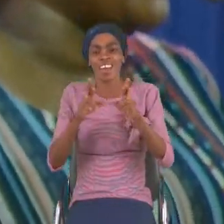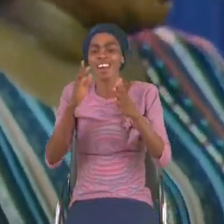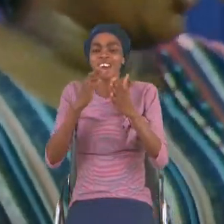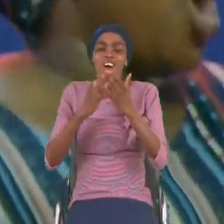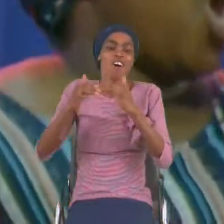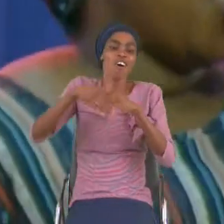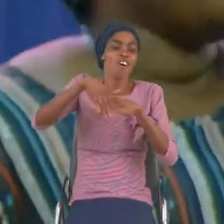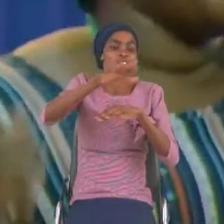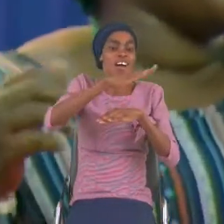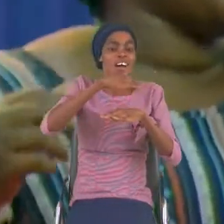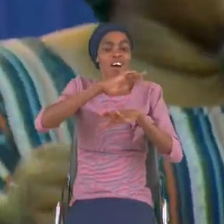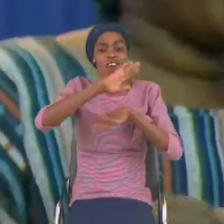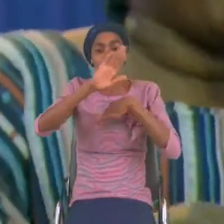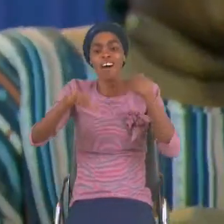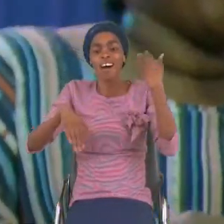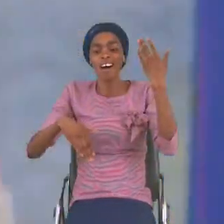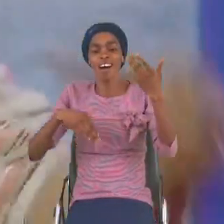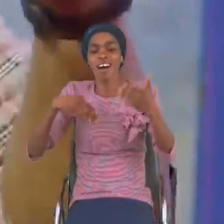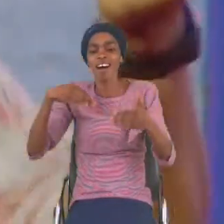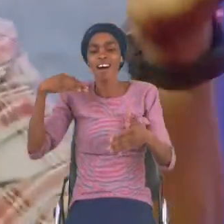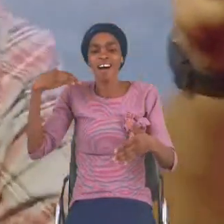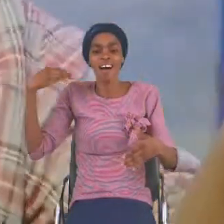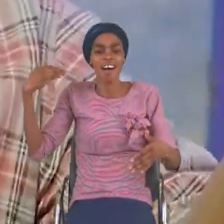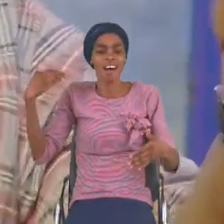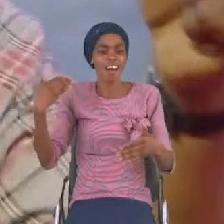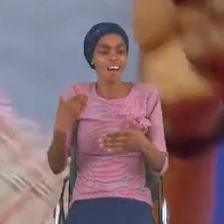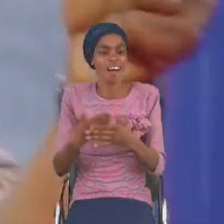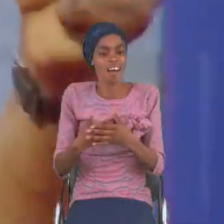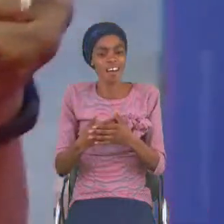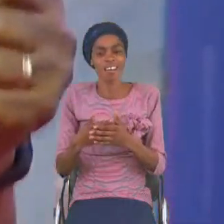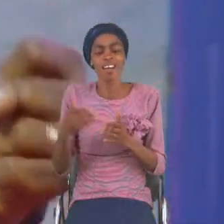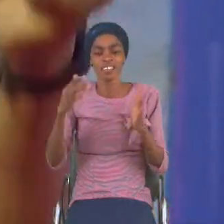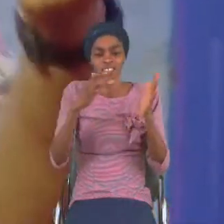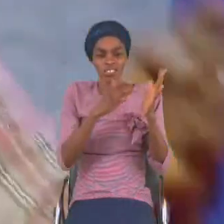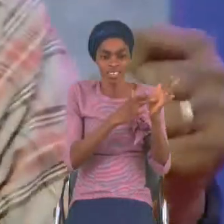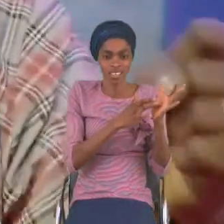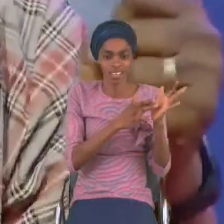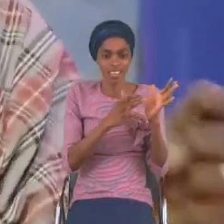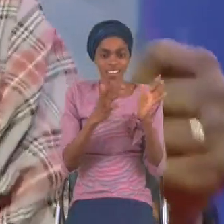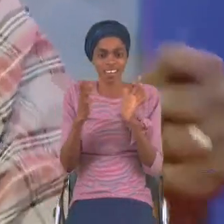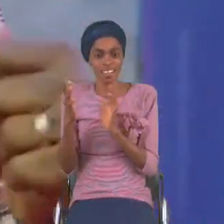Jesus, who reigns over and over.